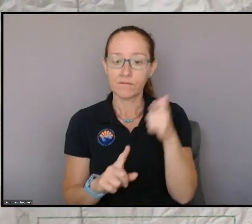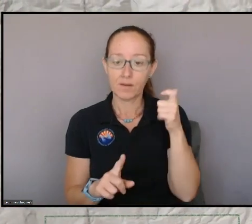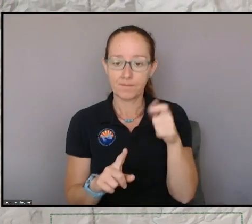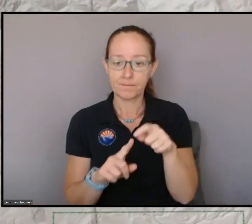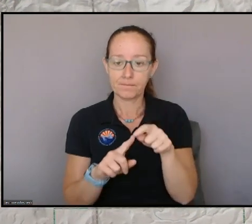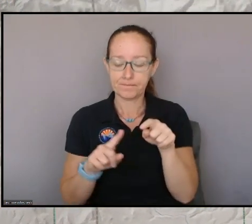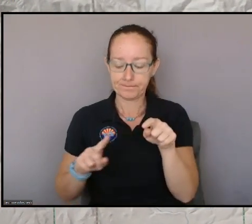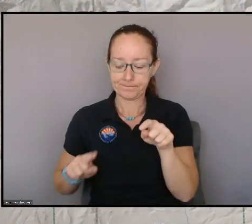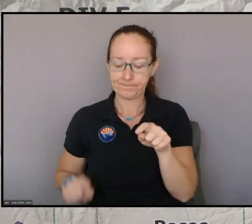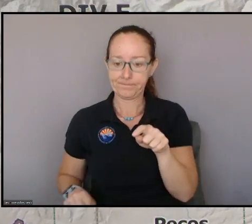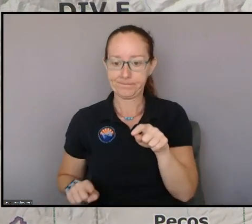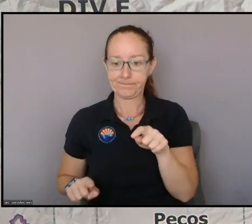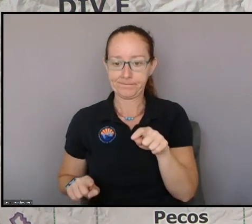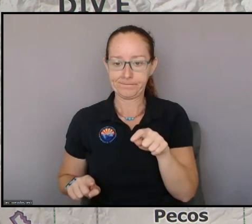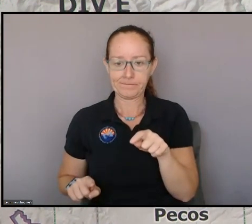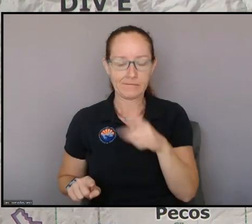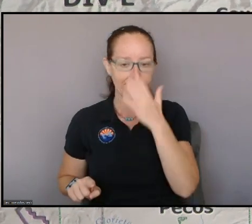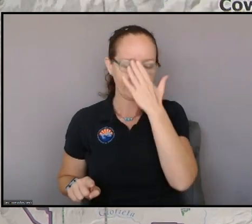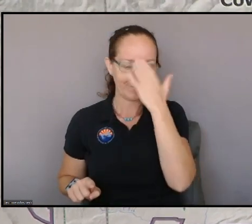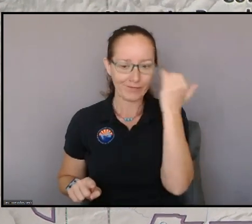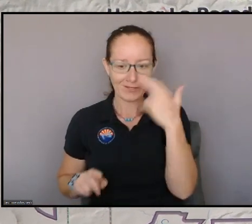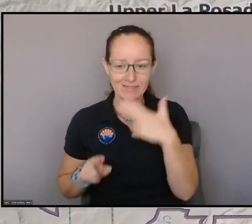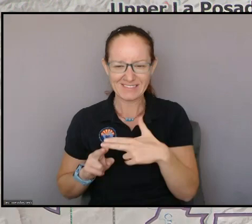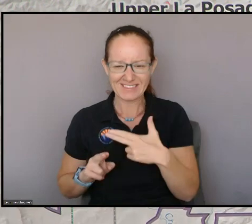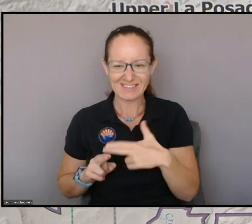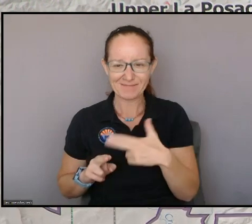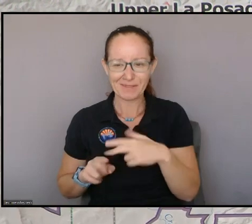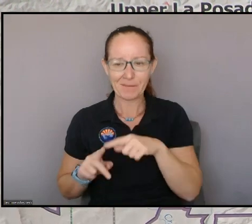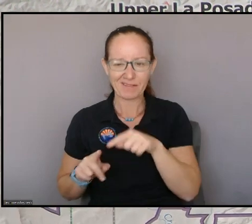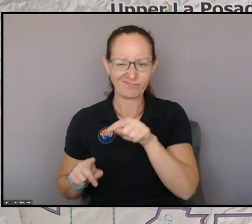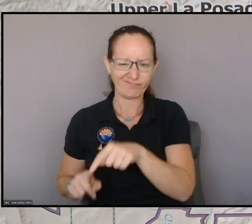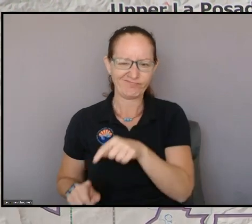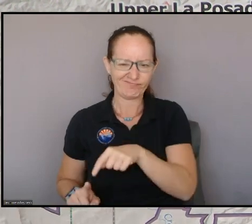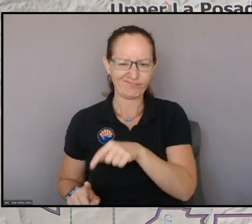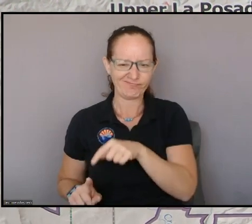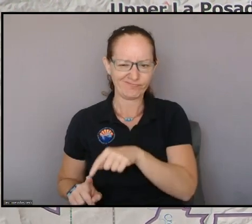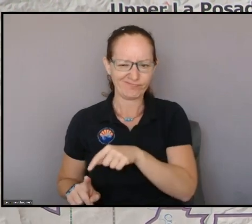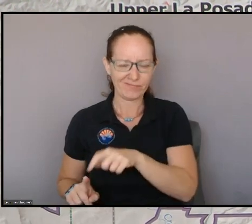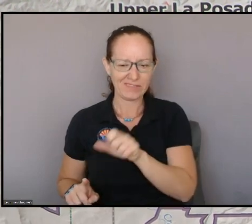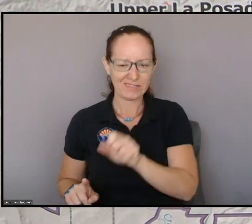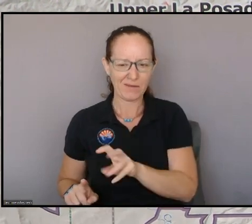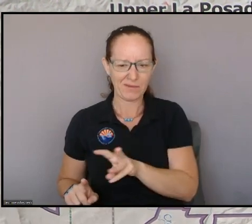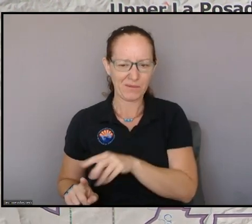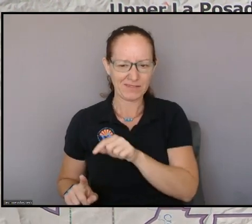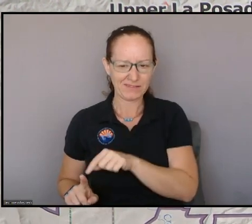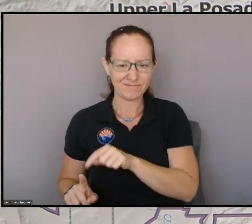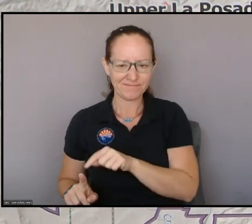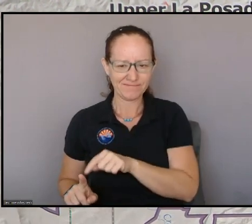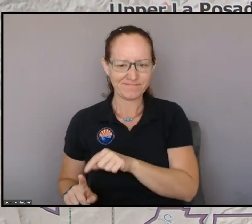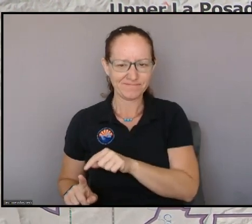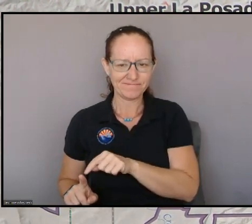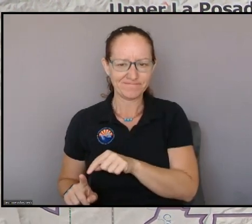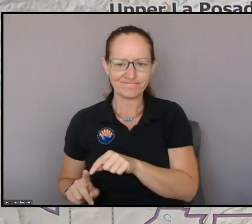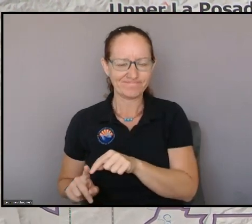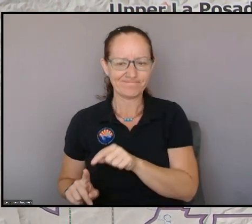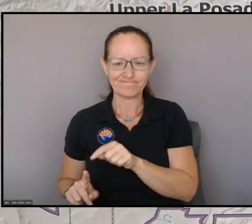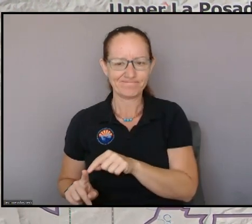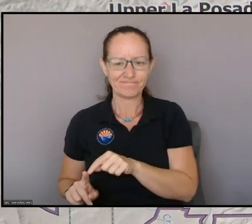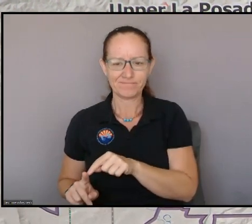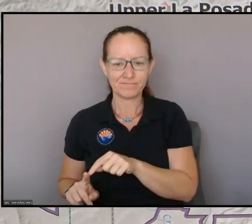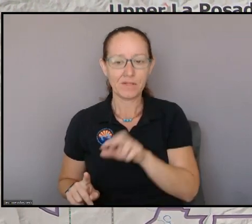the name eludes me now, but it's southwest of the, I think it's Roe